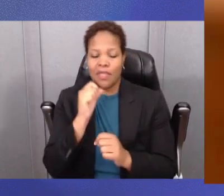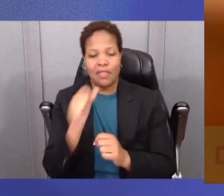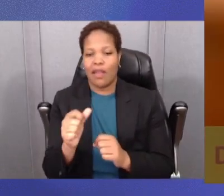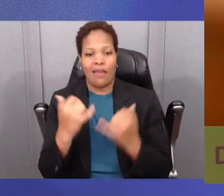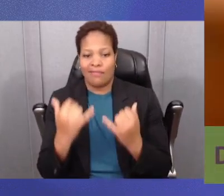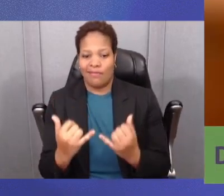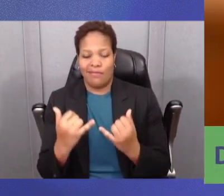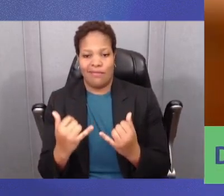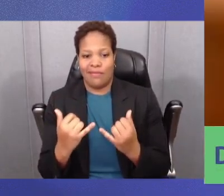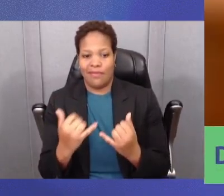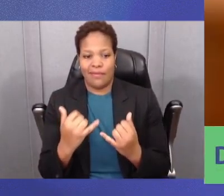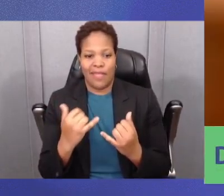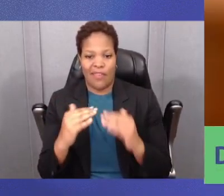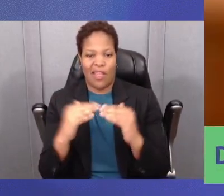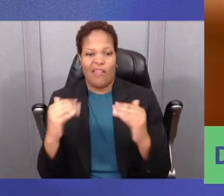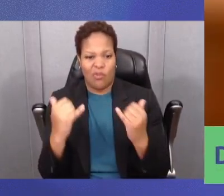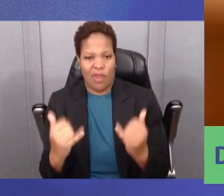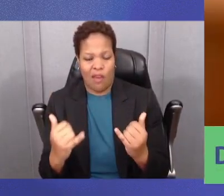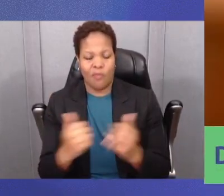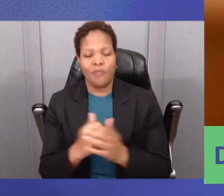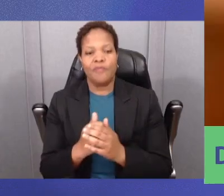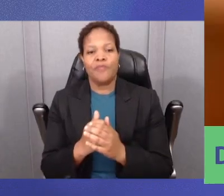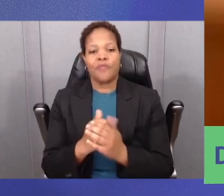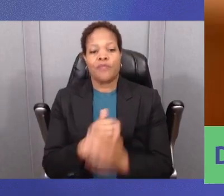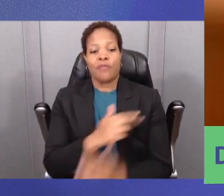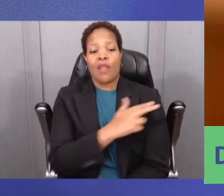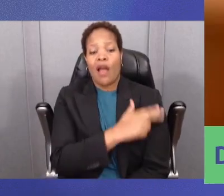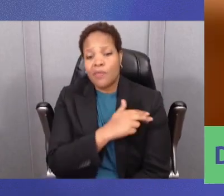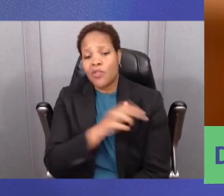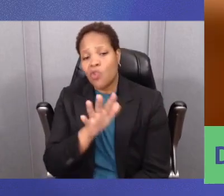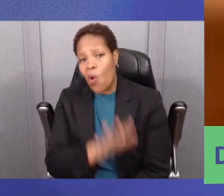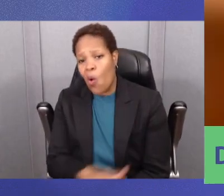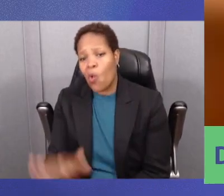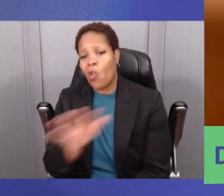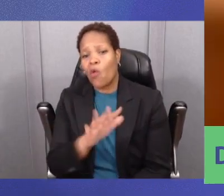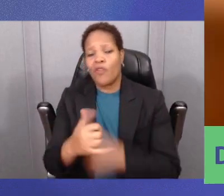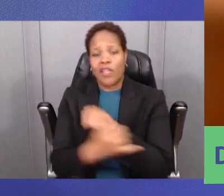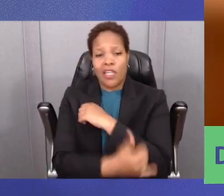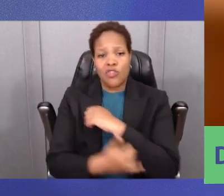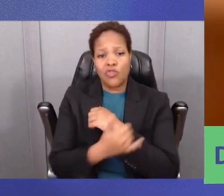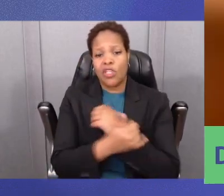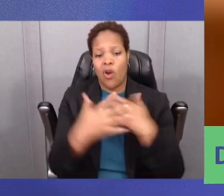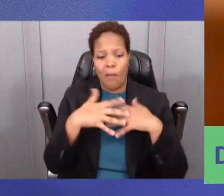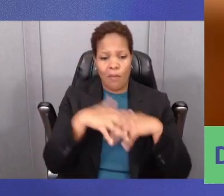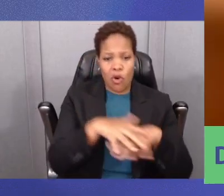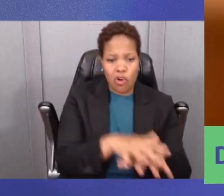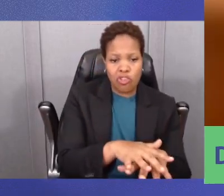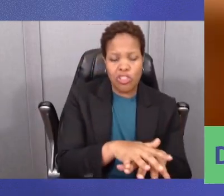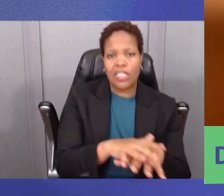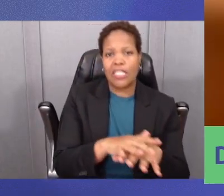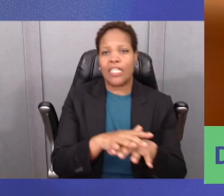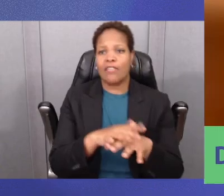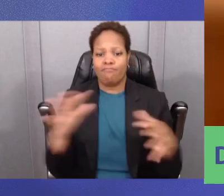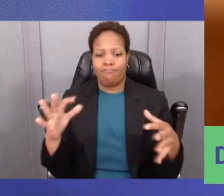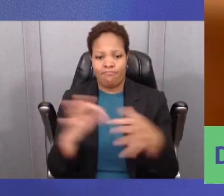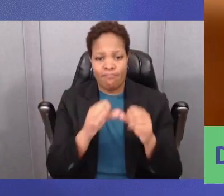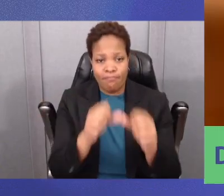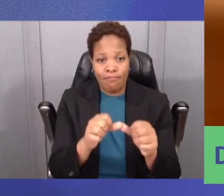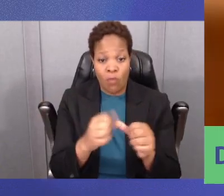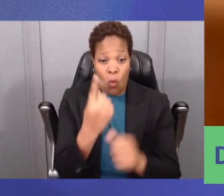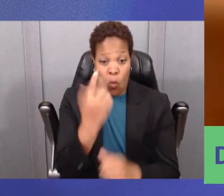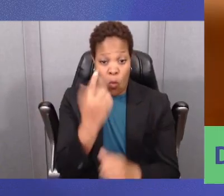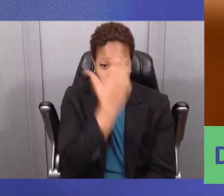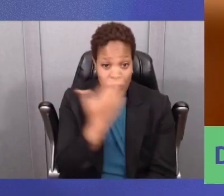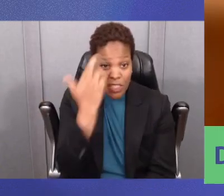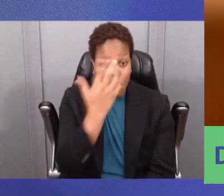place. Hospitals all over the country are merging and consolidating. It is continuing, and they're doing it for one reason, which is to be able to get control of